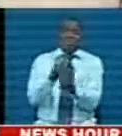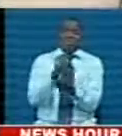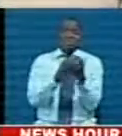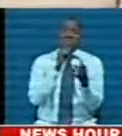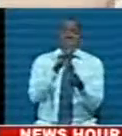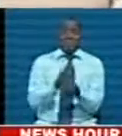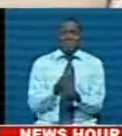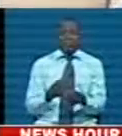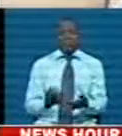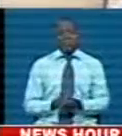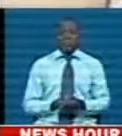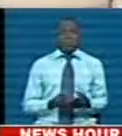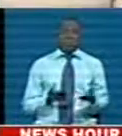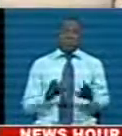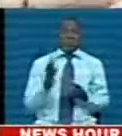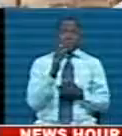I'm going to